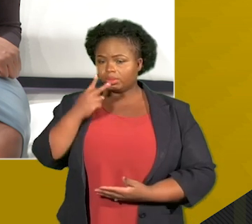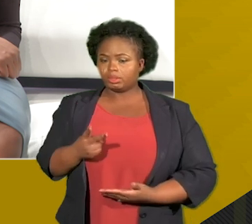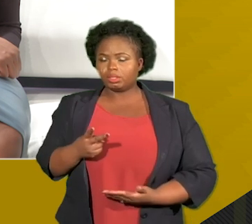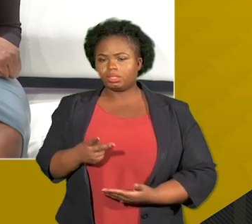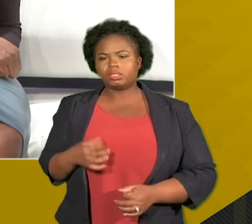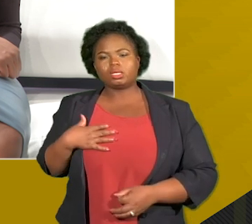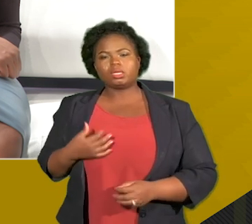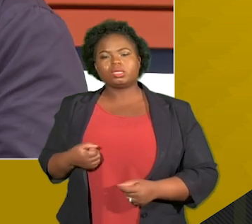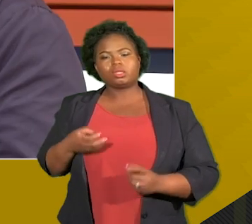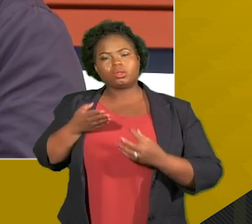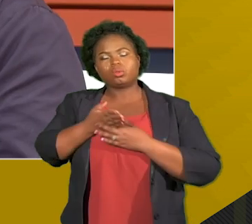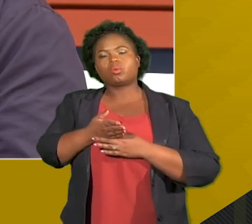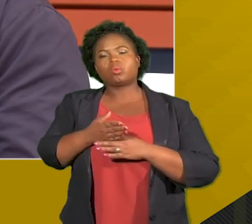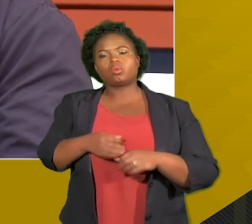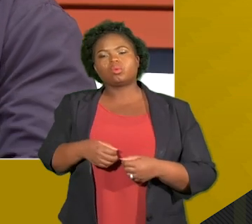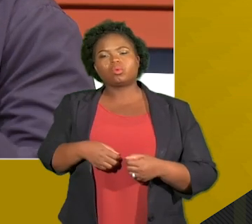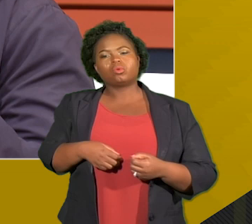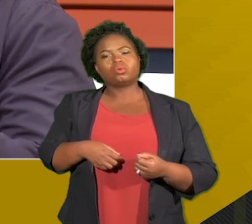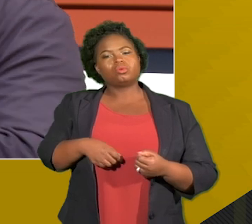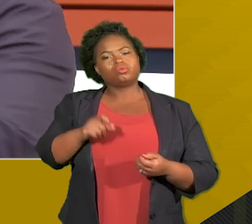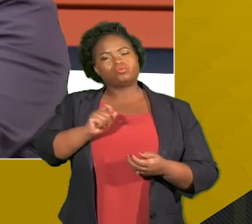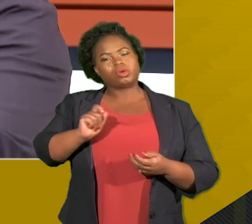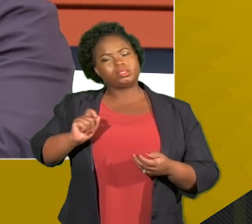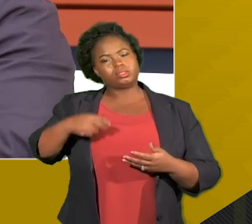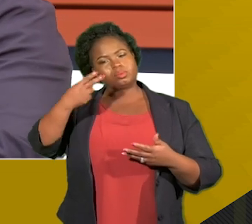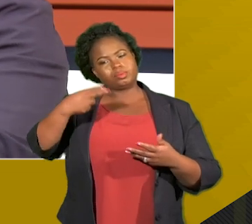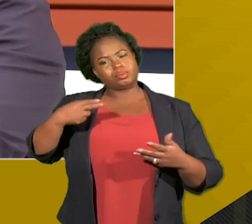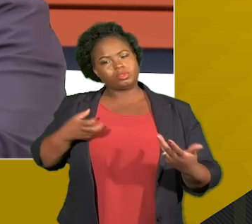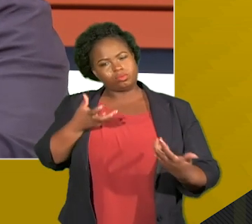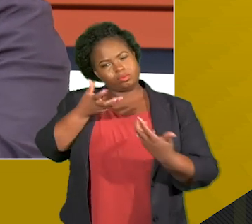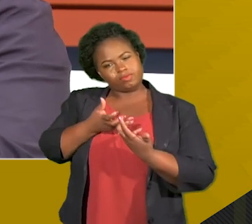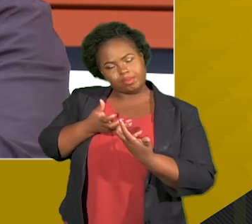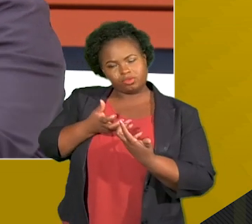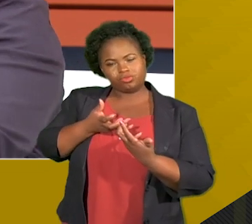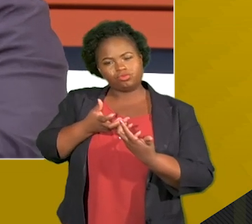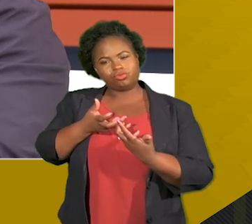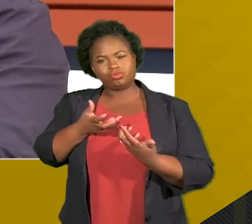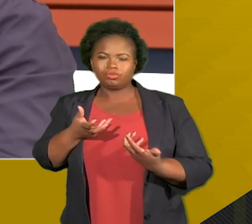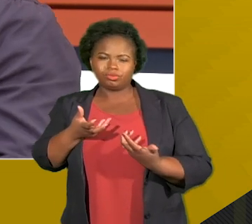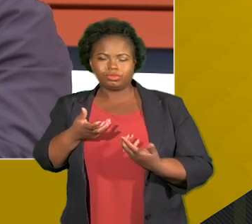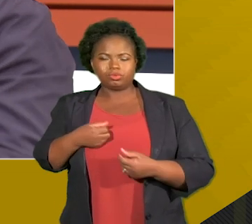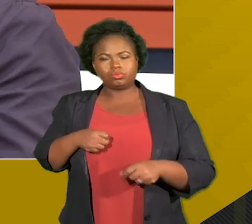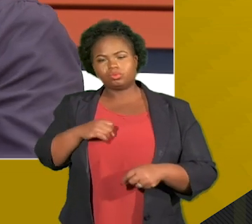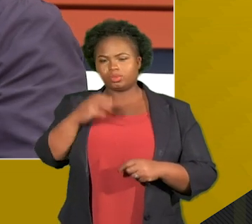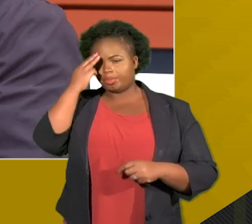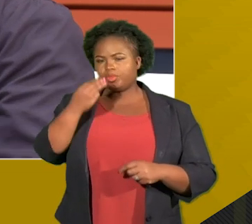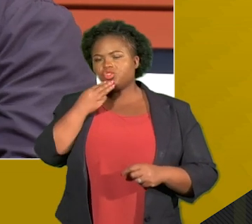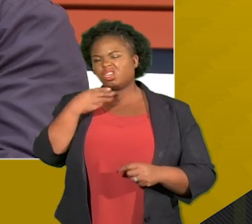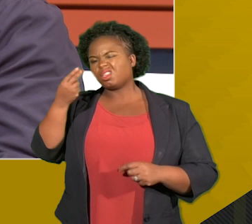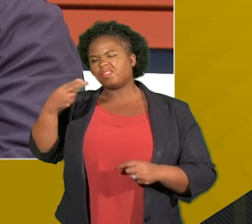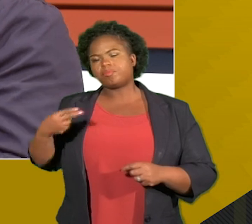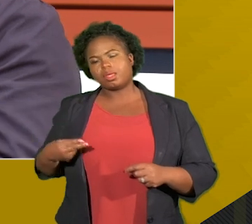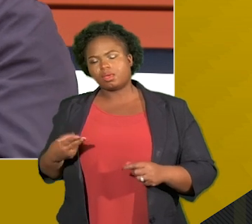to articulate that through writing, as well as does that match anything, you know, does that relate to the image that they've created